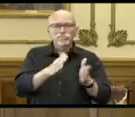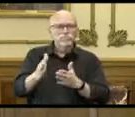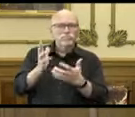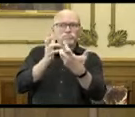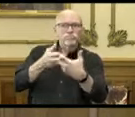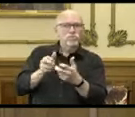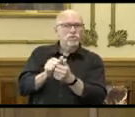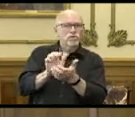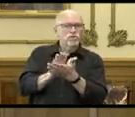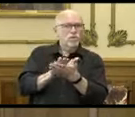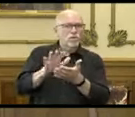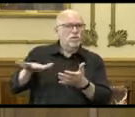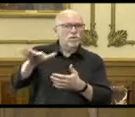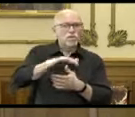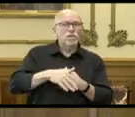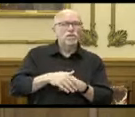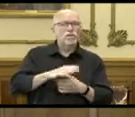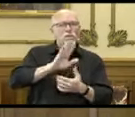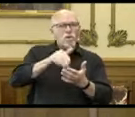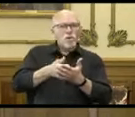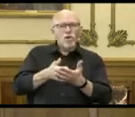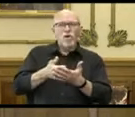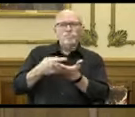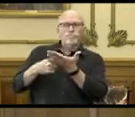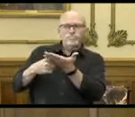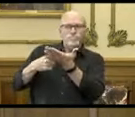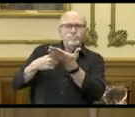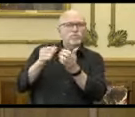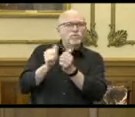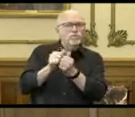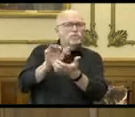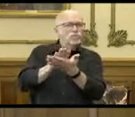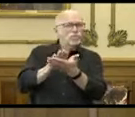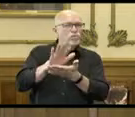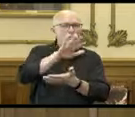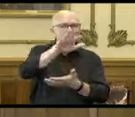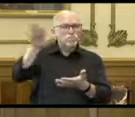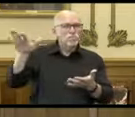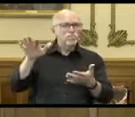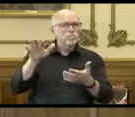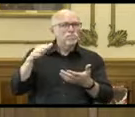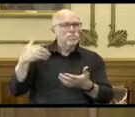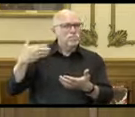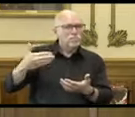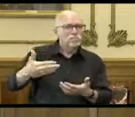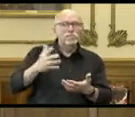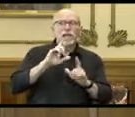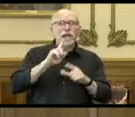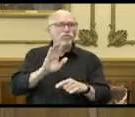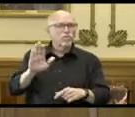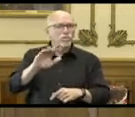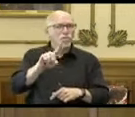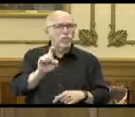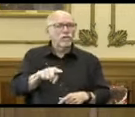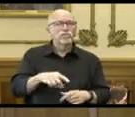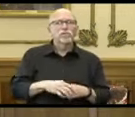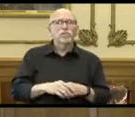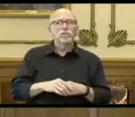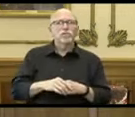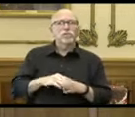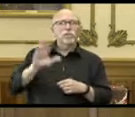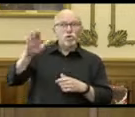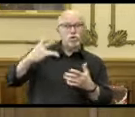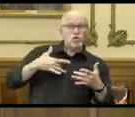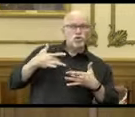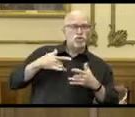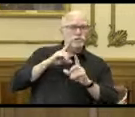schools, have all been talking to educators on a regular basis to answer questions and to respond to their concerns,